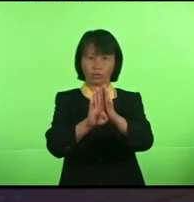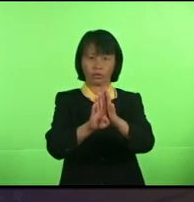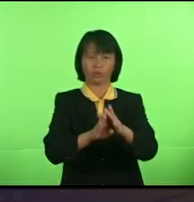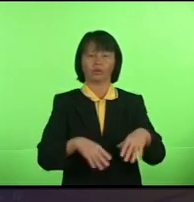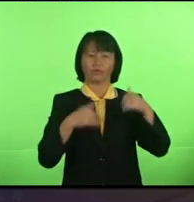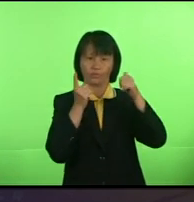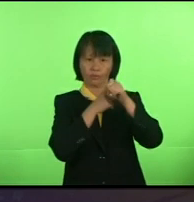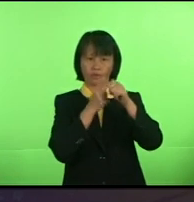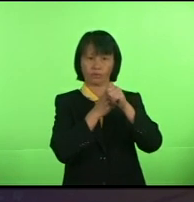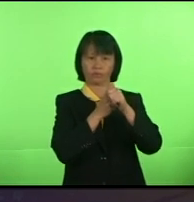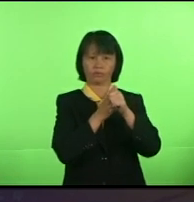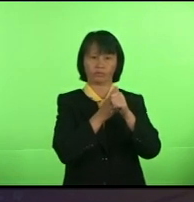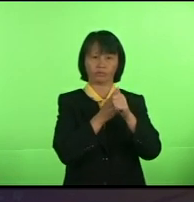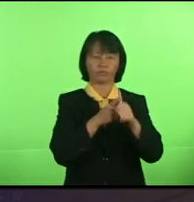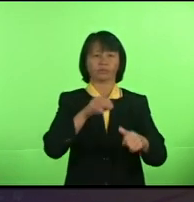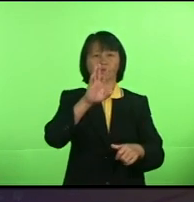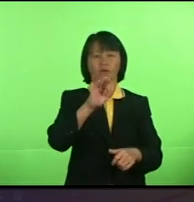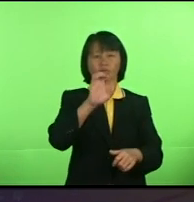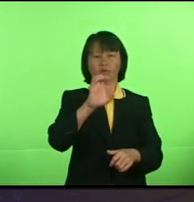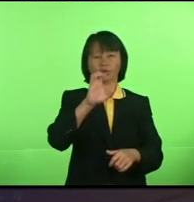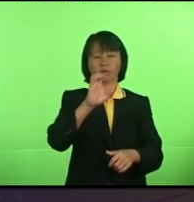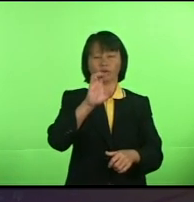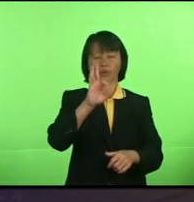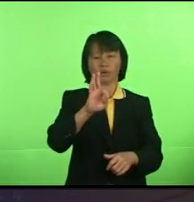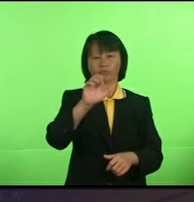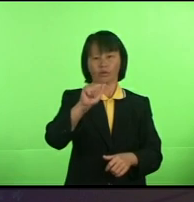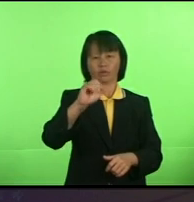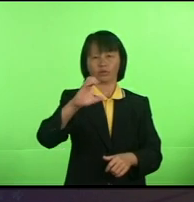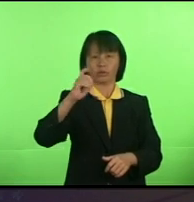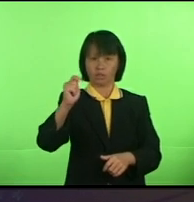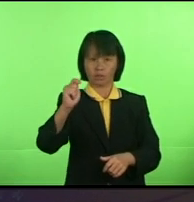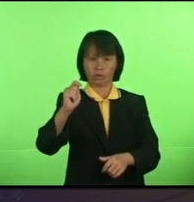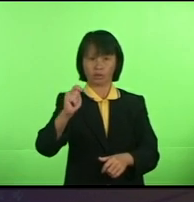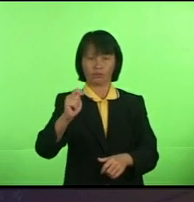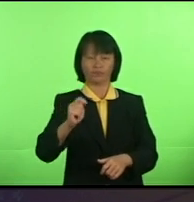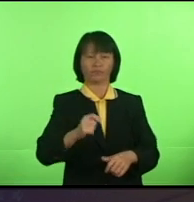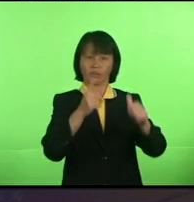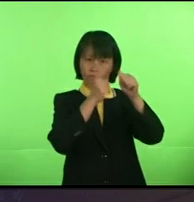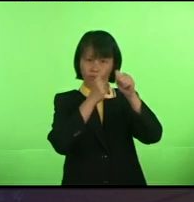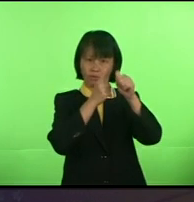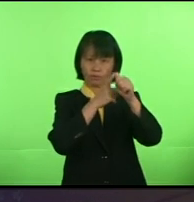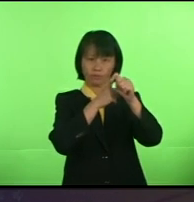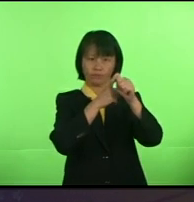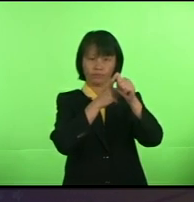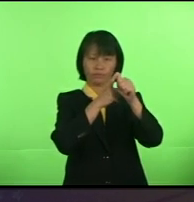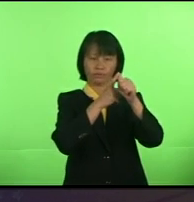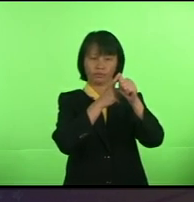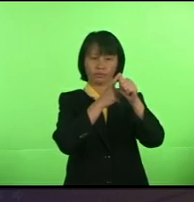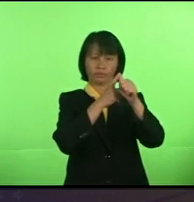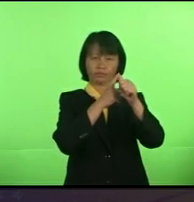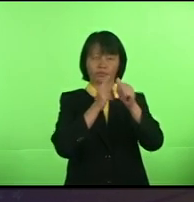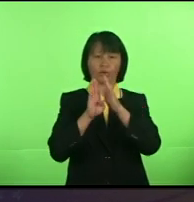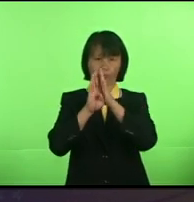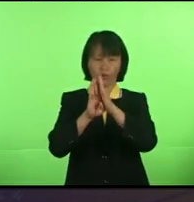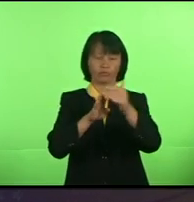the first one is fact. Okay, the first type of